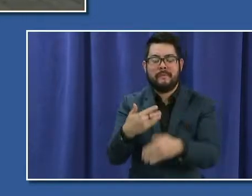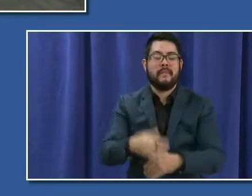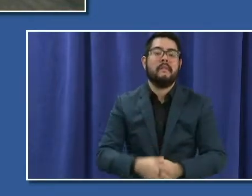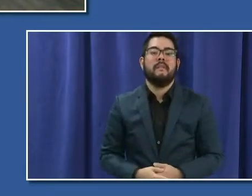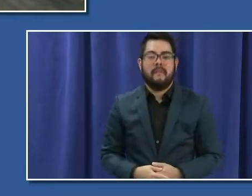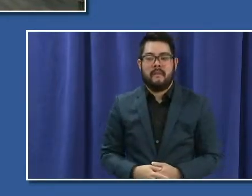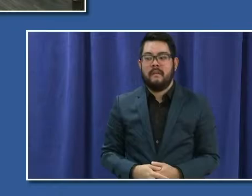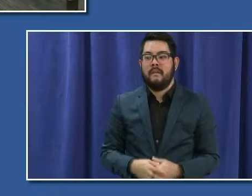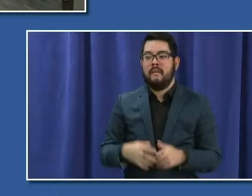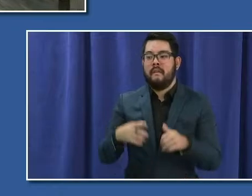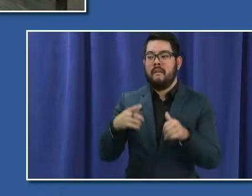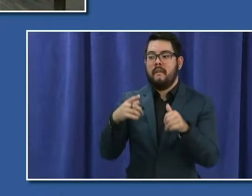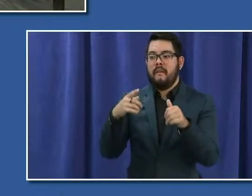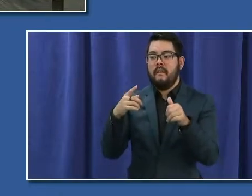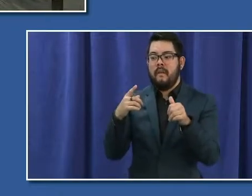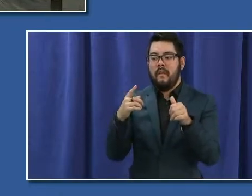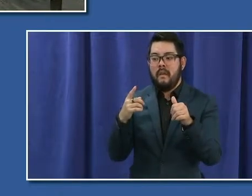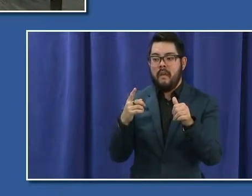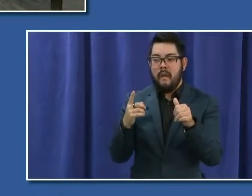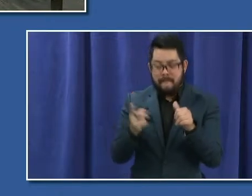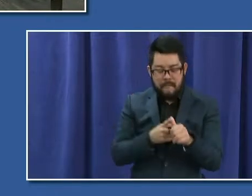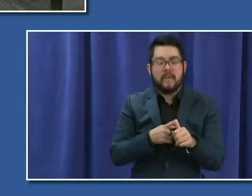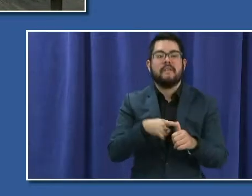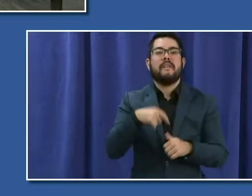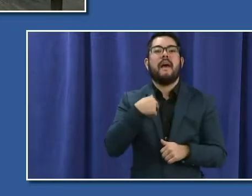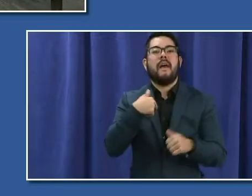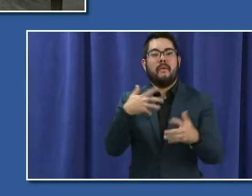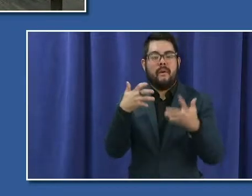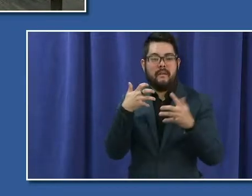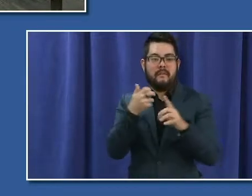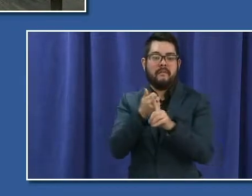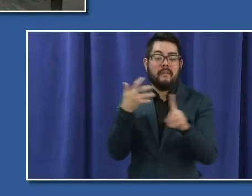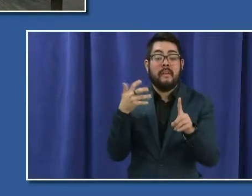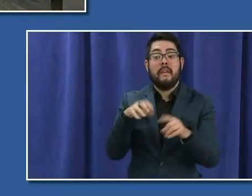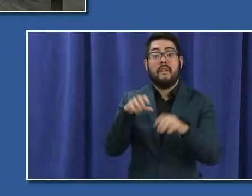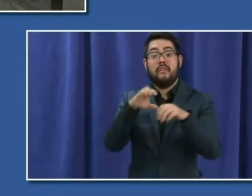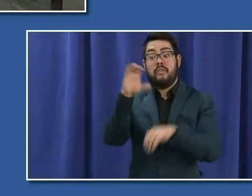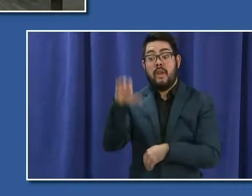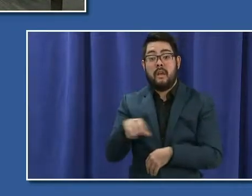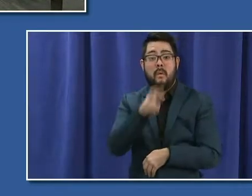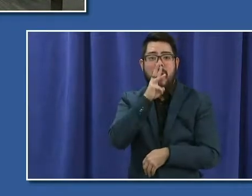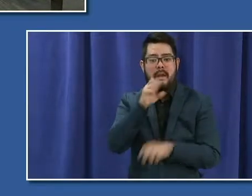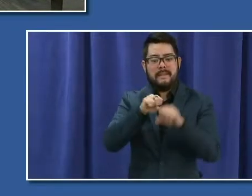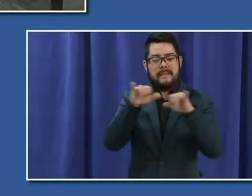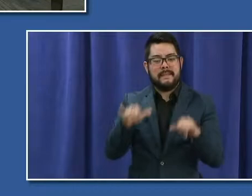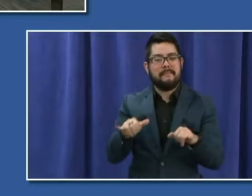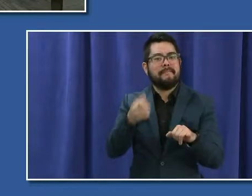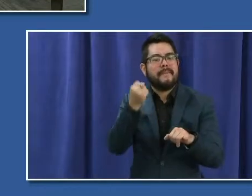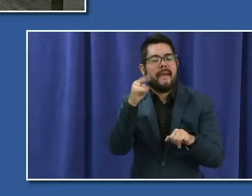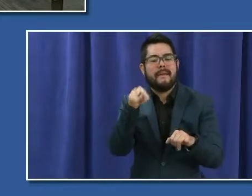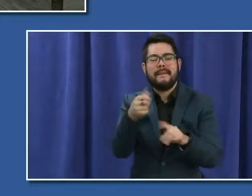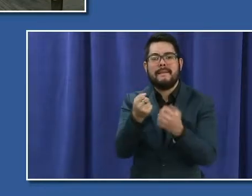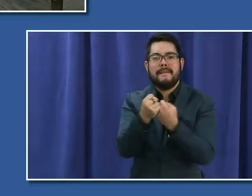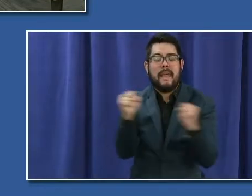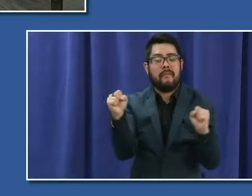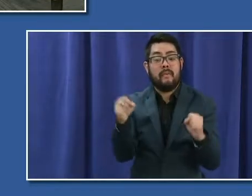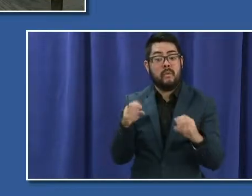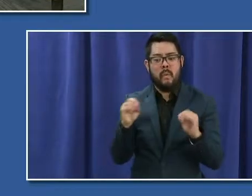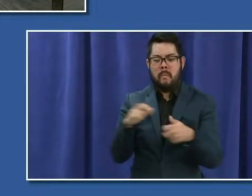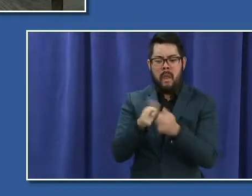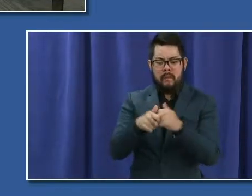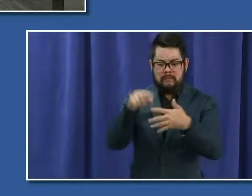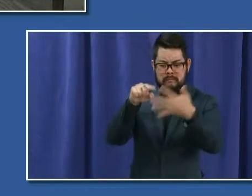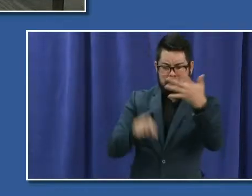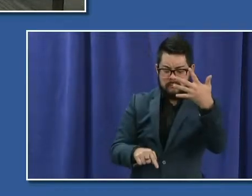want to start this out by saying that the City of Chicago water system, it's safe. There's nothing wrong with the water.